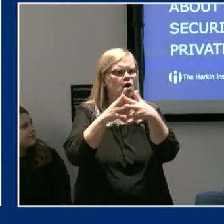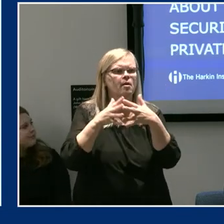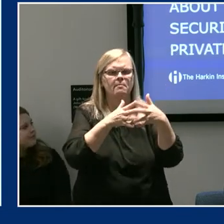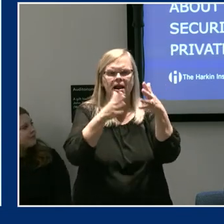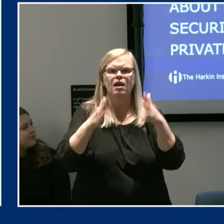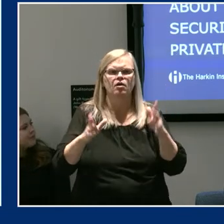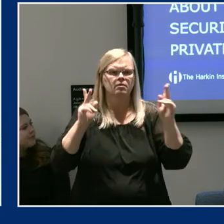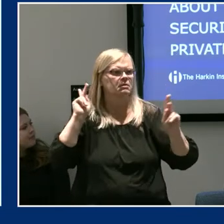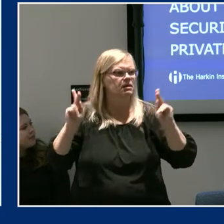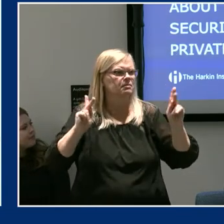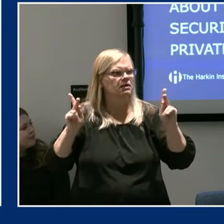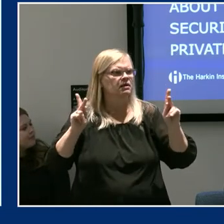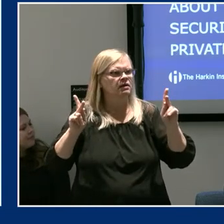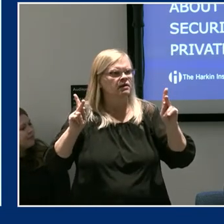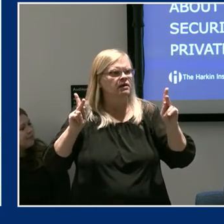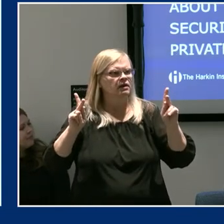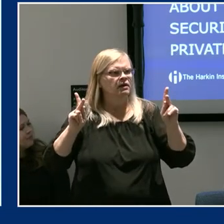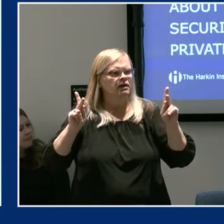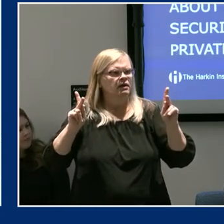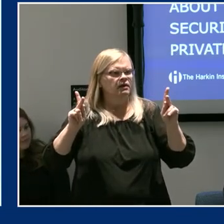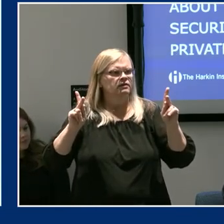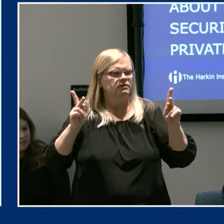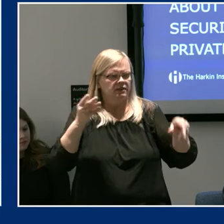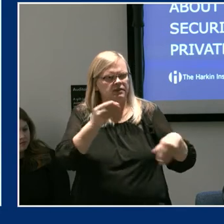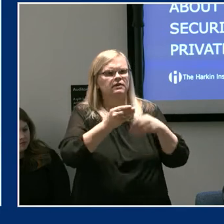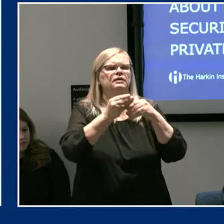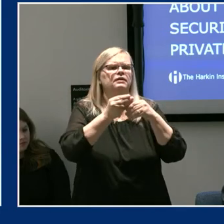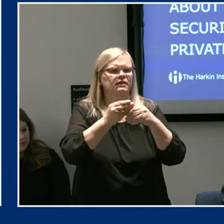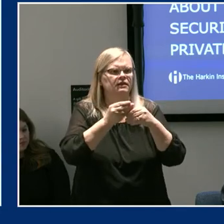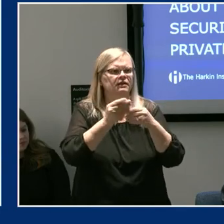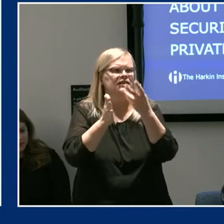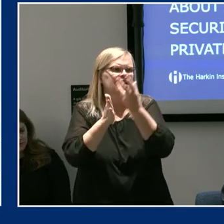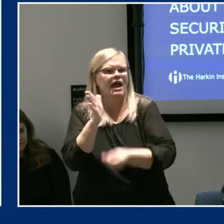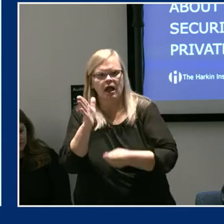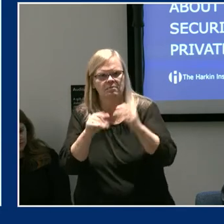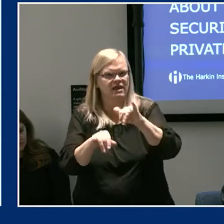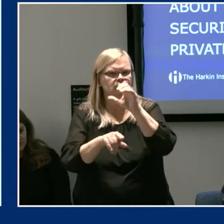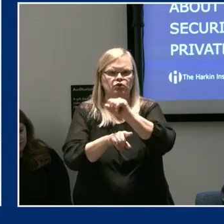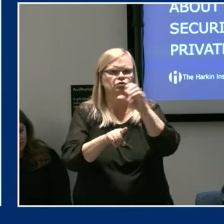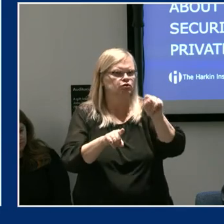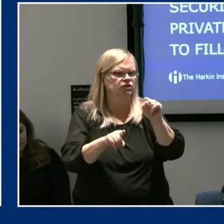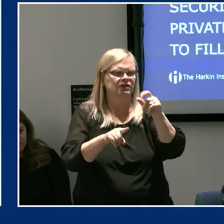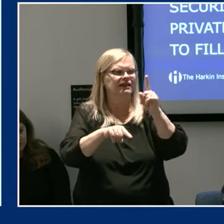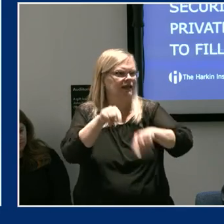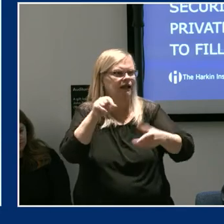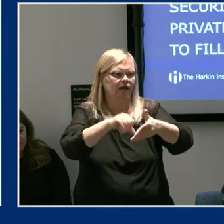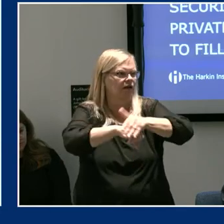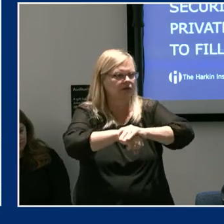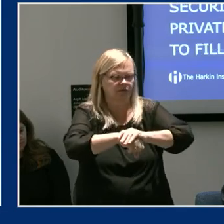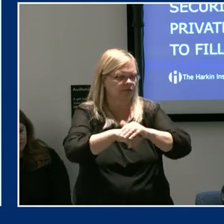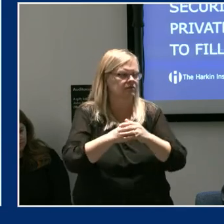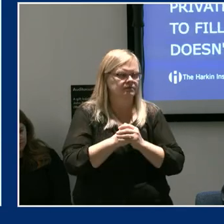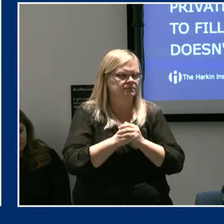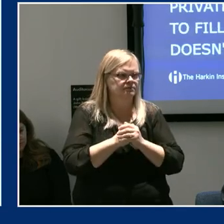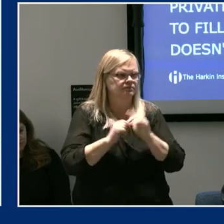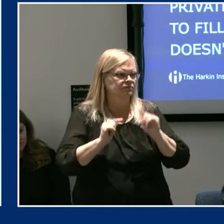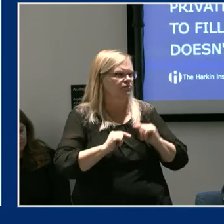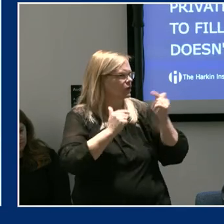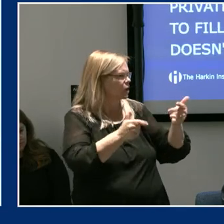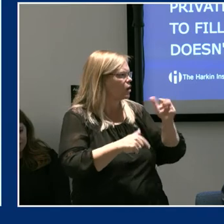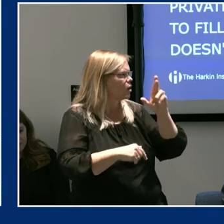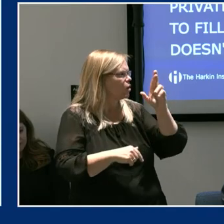people to fill in for that gap that Social Security doesn't cover. So I'll turn it back to